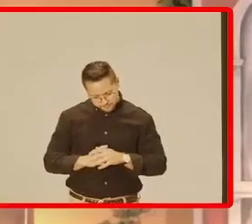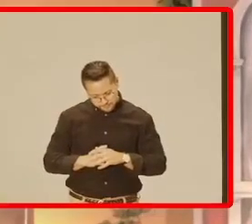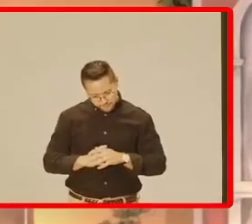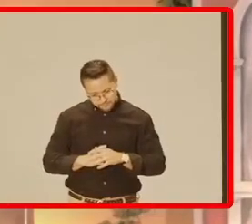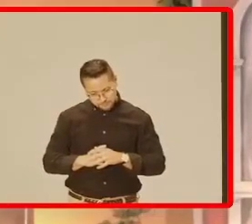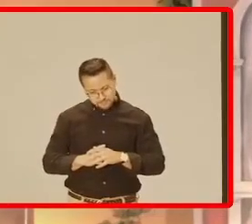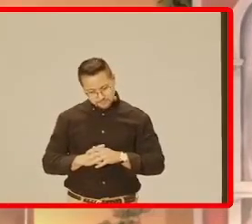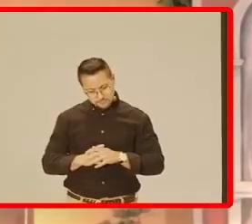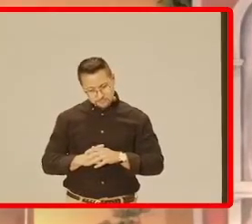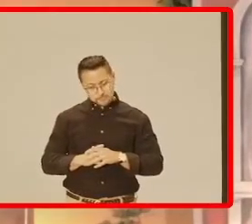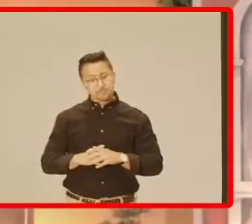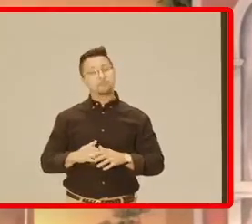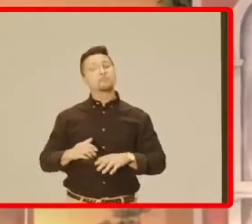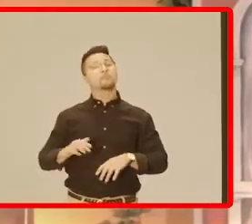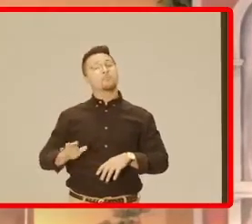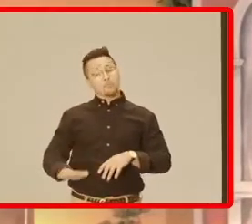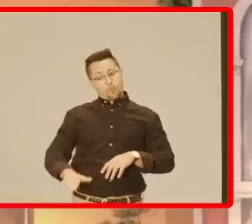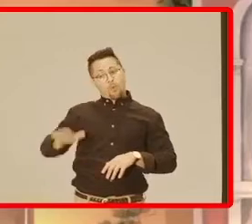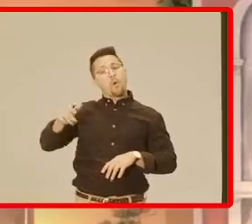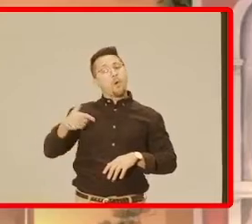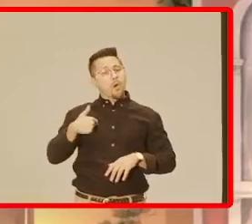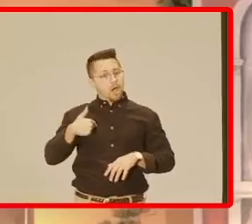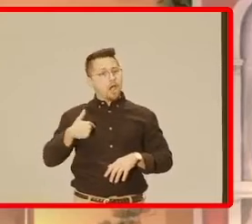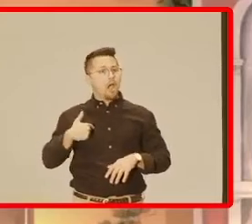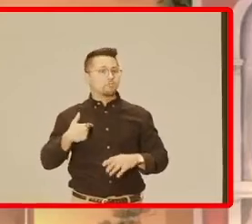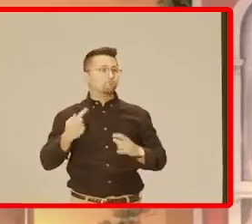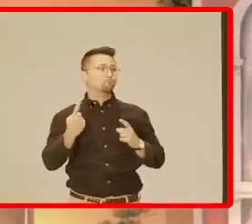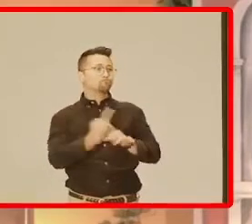average kid with Down syndrome.